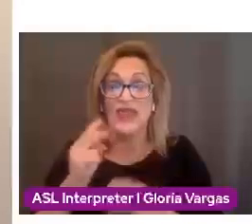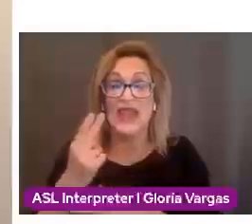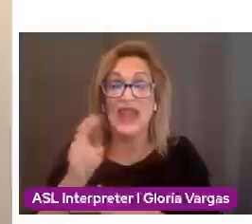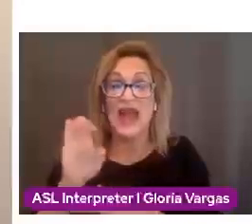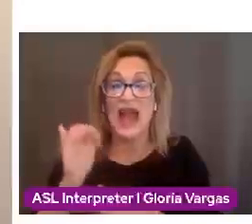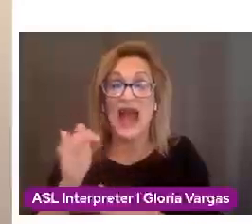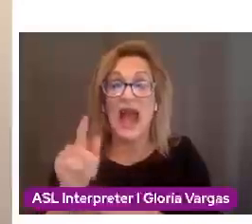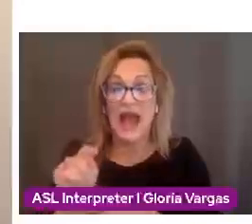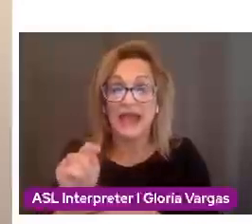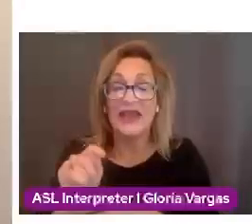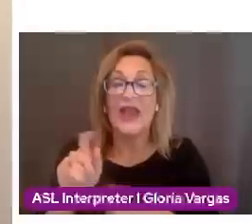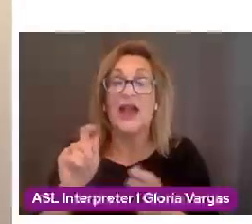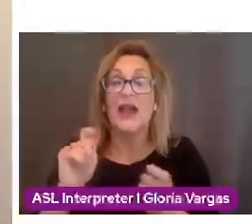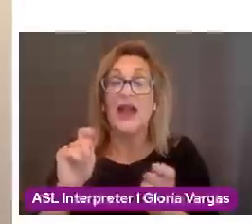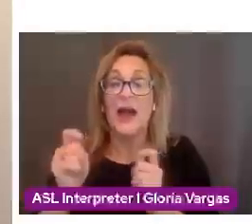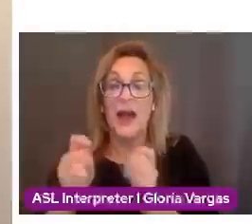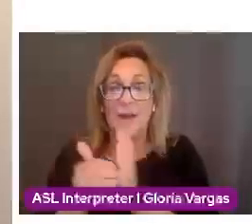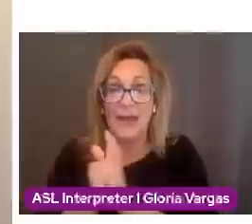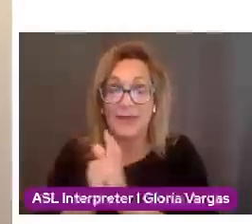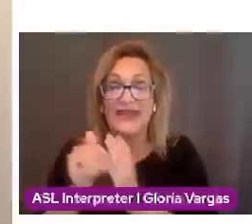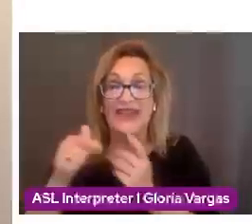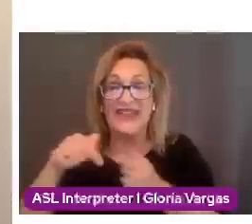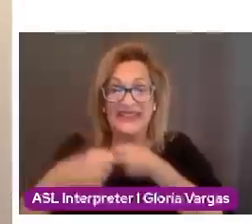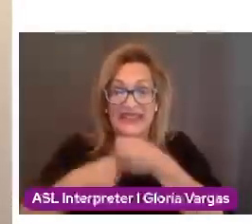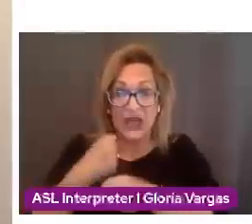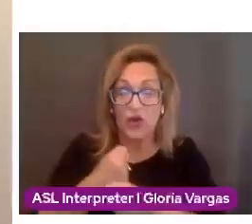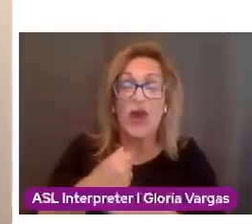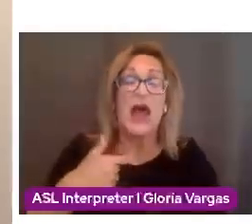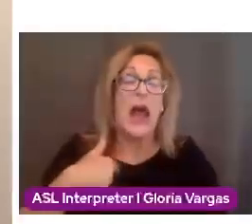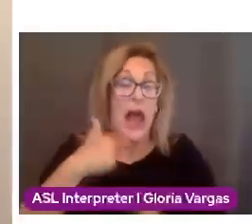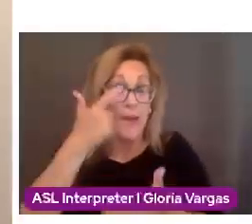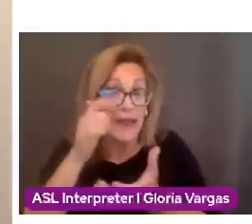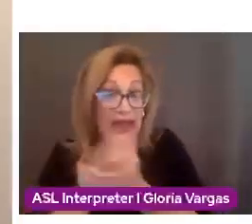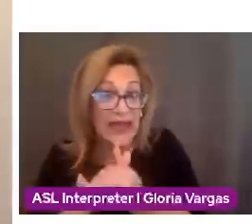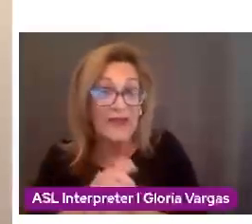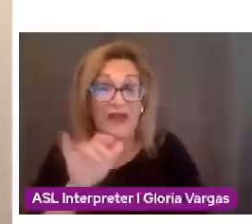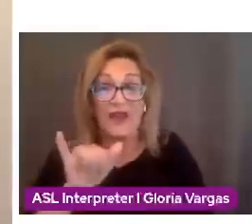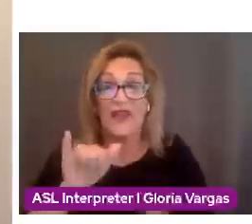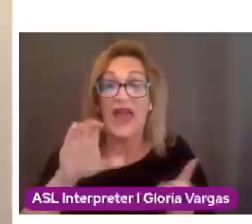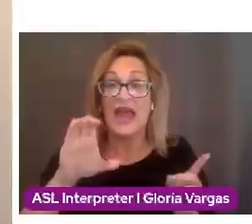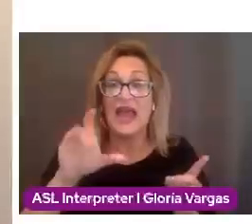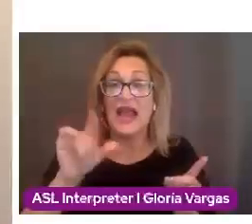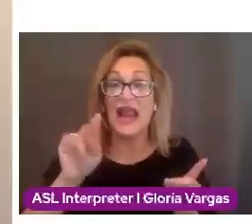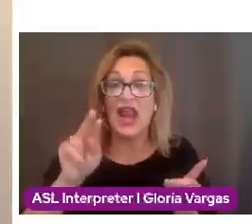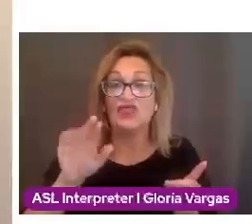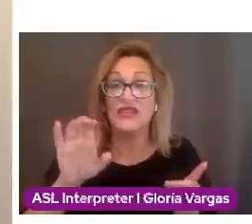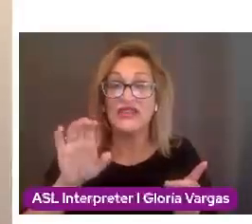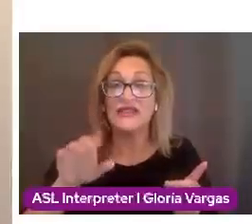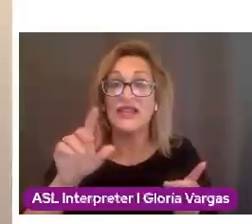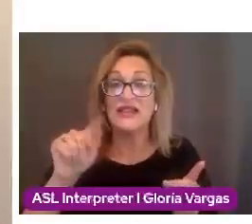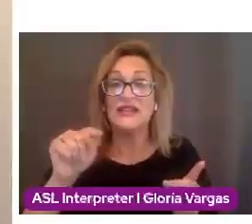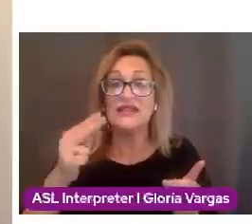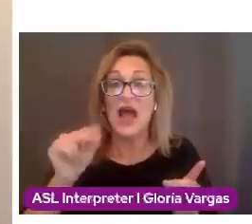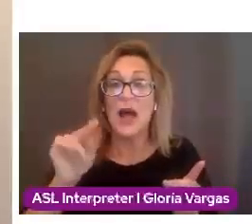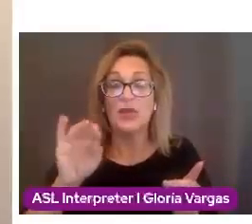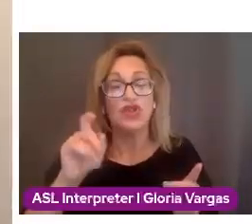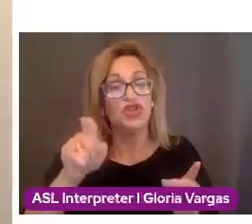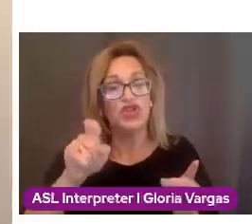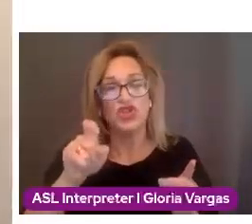as many, many, many other actions. I personally believe that Clarence Thomas should be impeached beyond a shadow of a doubt. I